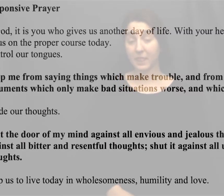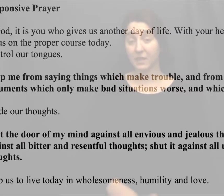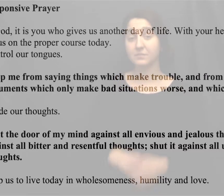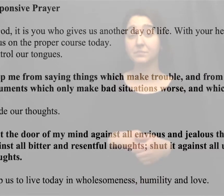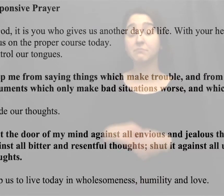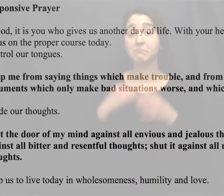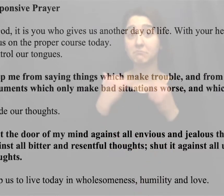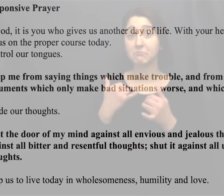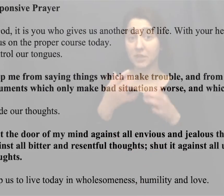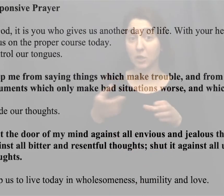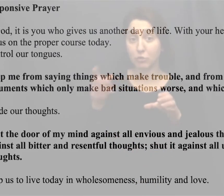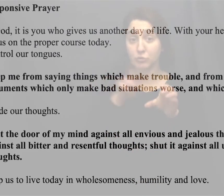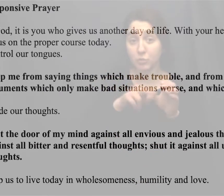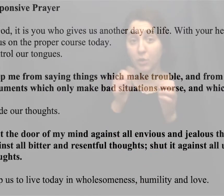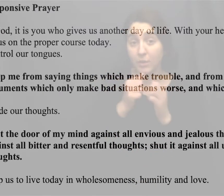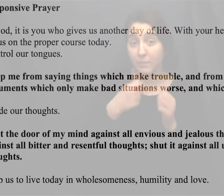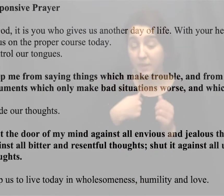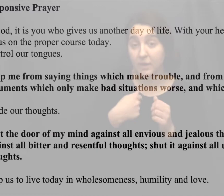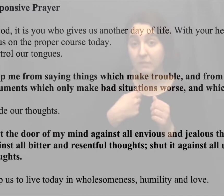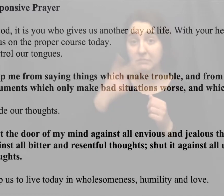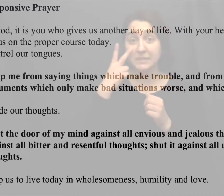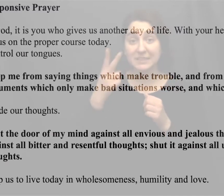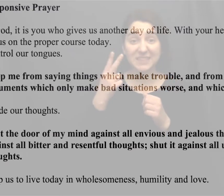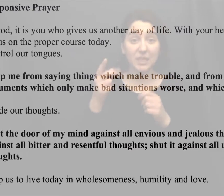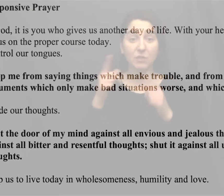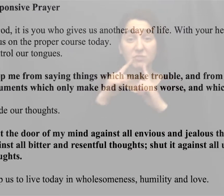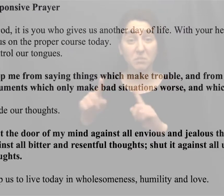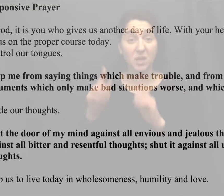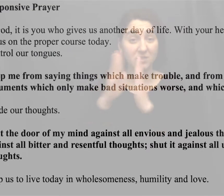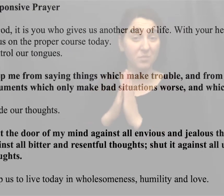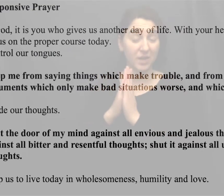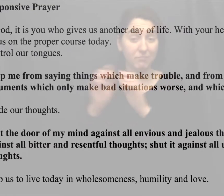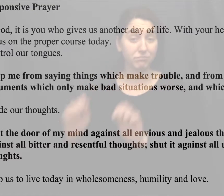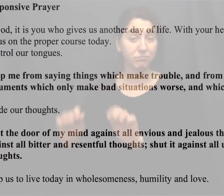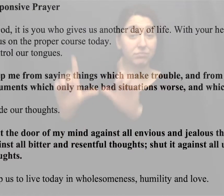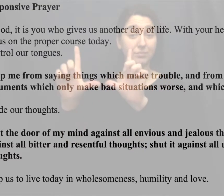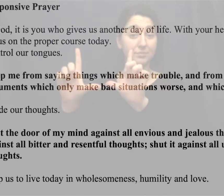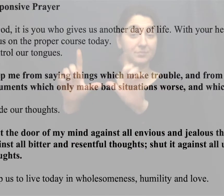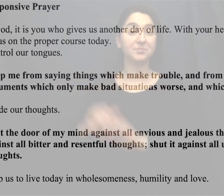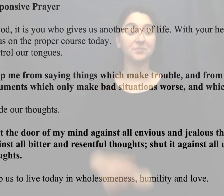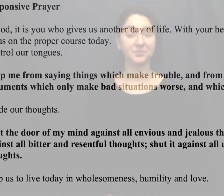Join with me in the responsive prayer on your screen.